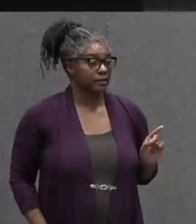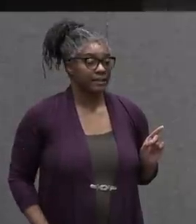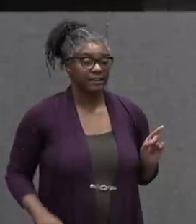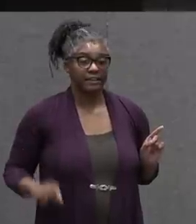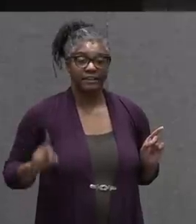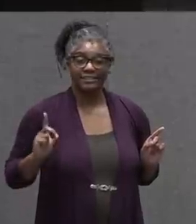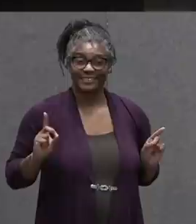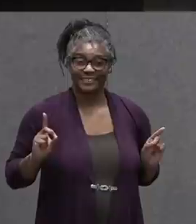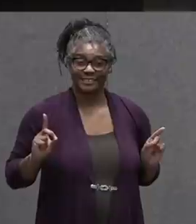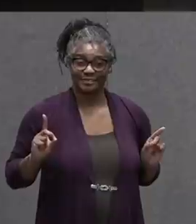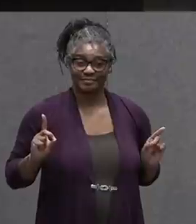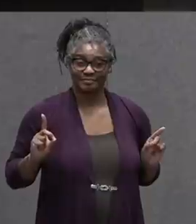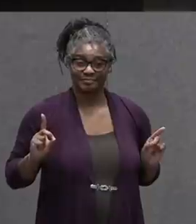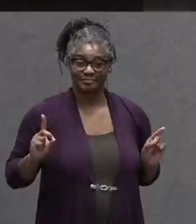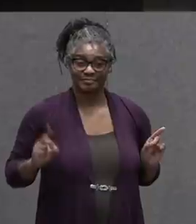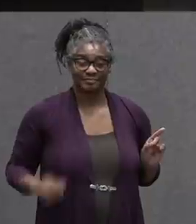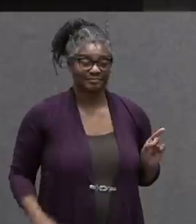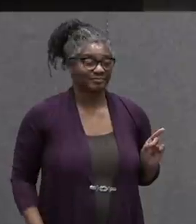D.